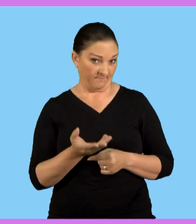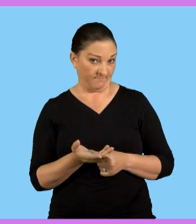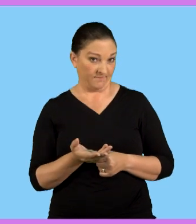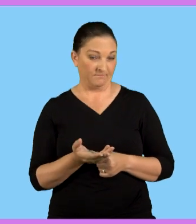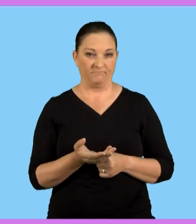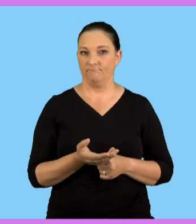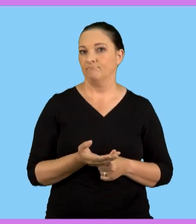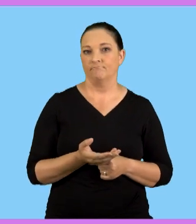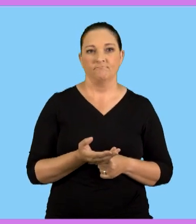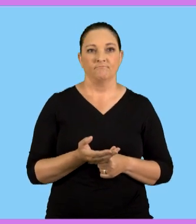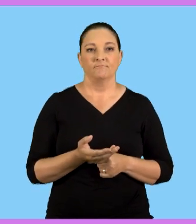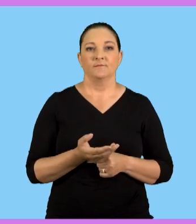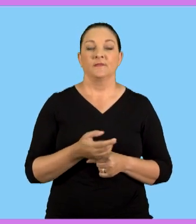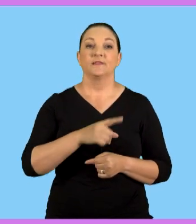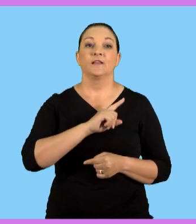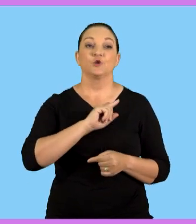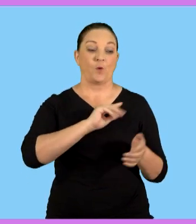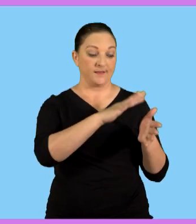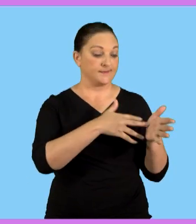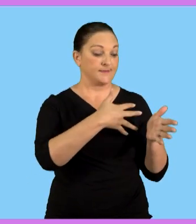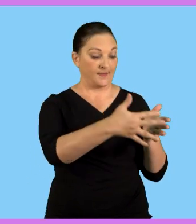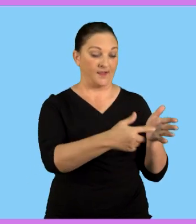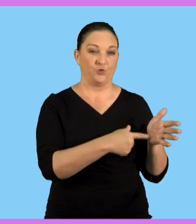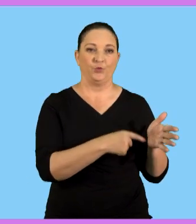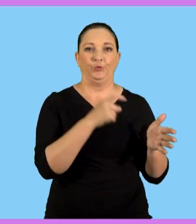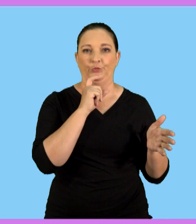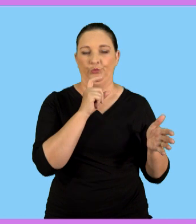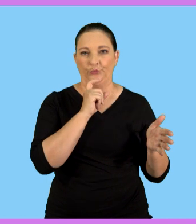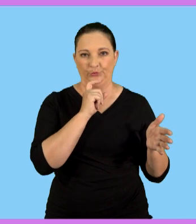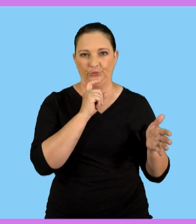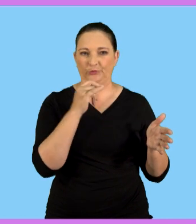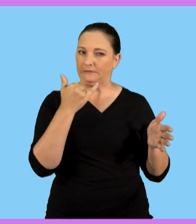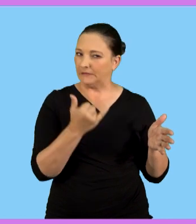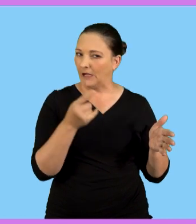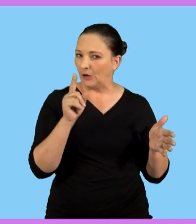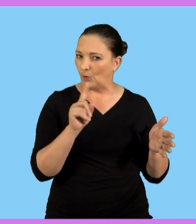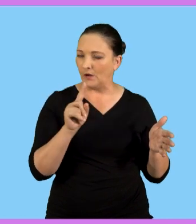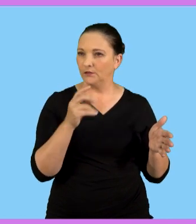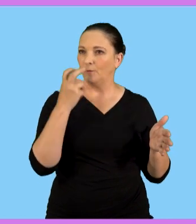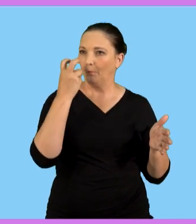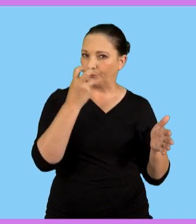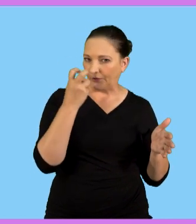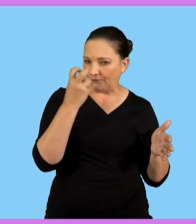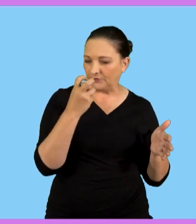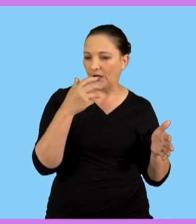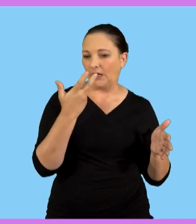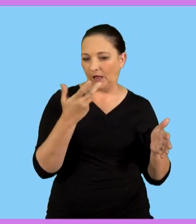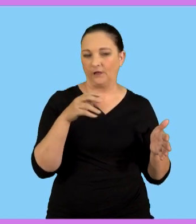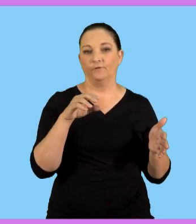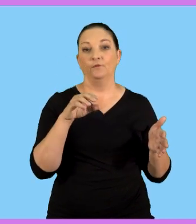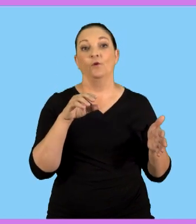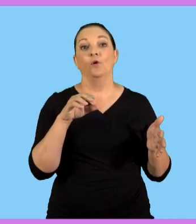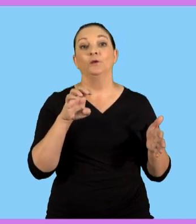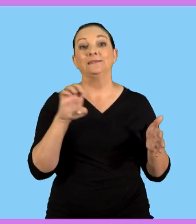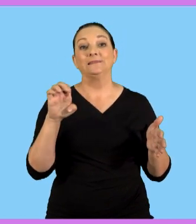paragraph. Therefore, we said use the distance table. So you now need to find the distance between Bloemfontein and East